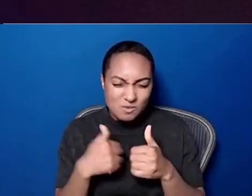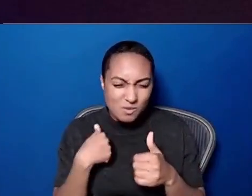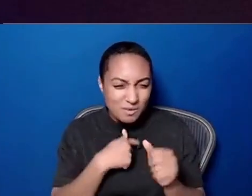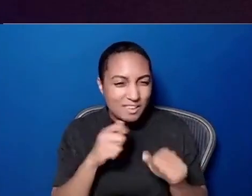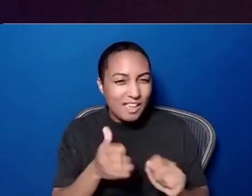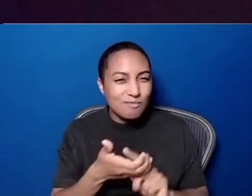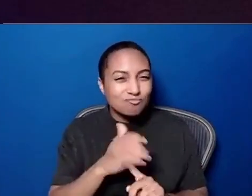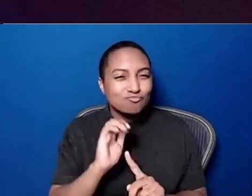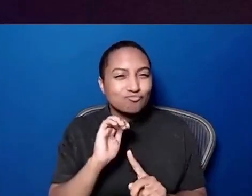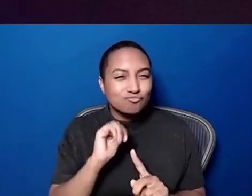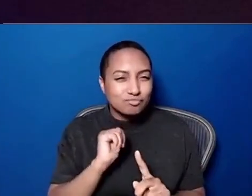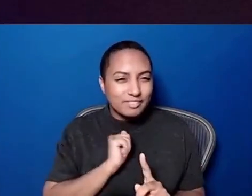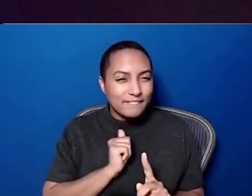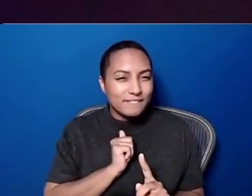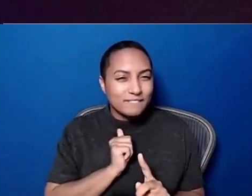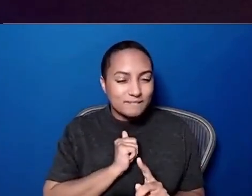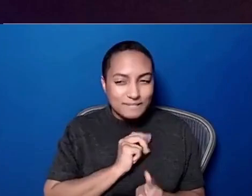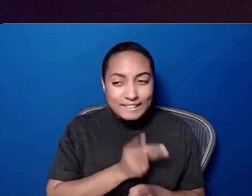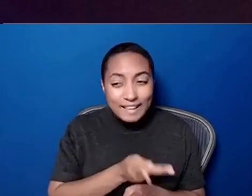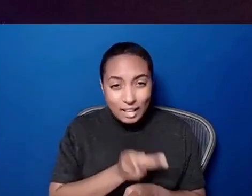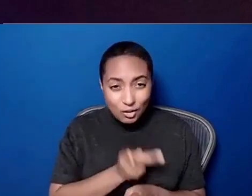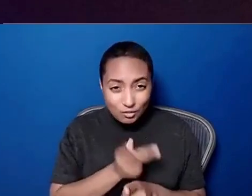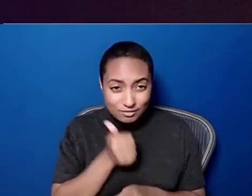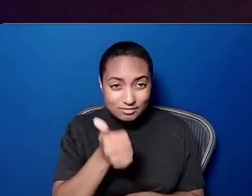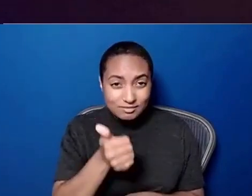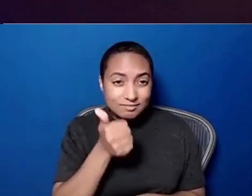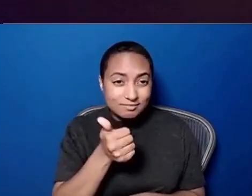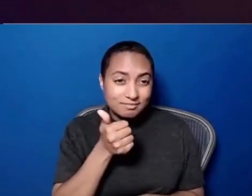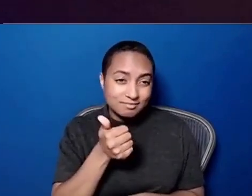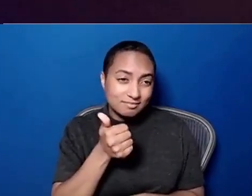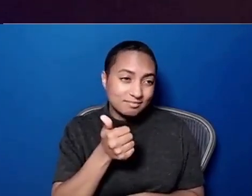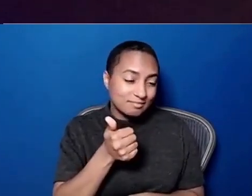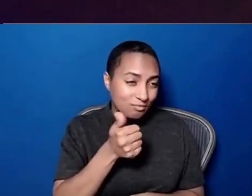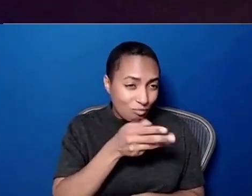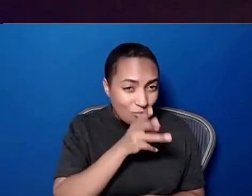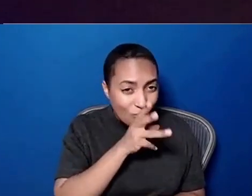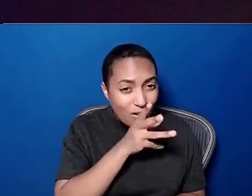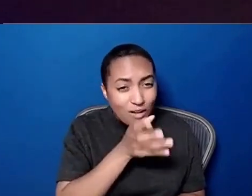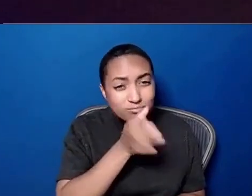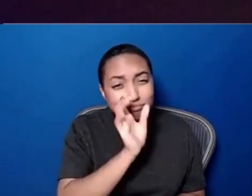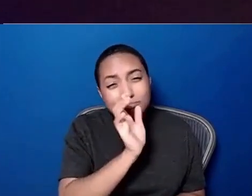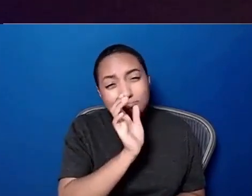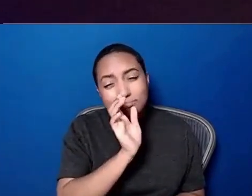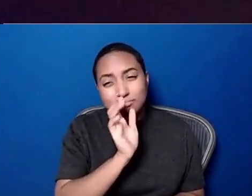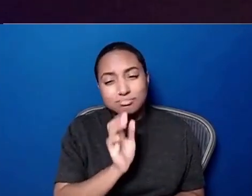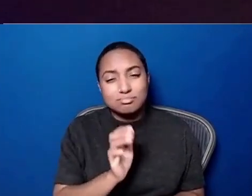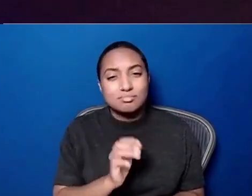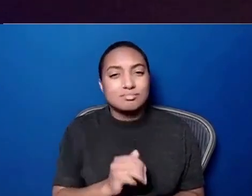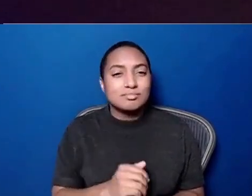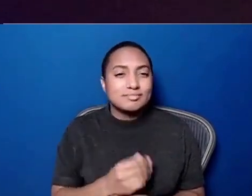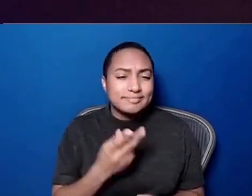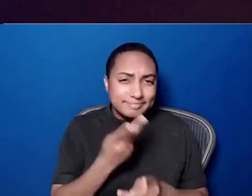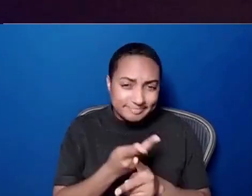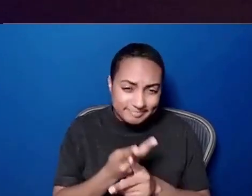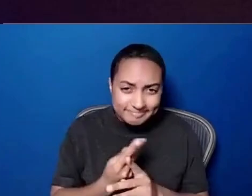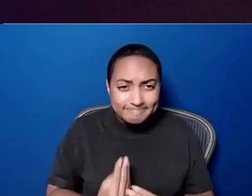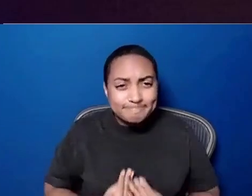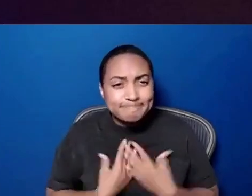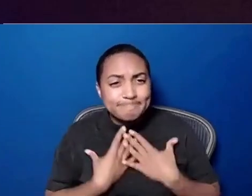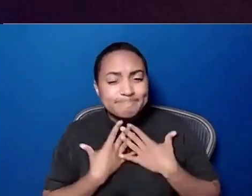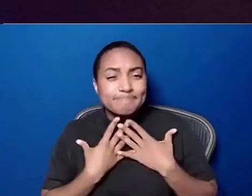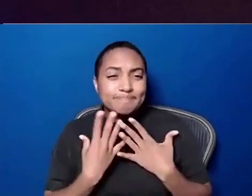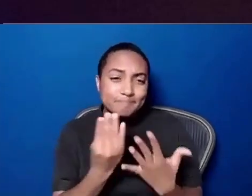Take care. Good folk, get into water, hydrate well, have some nourishing food, it